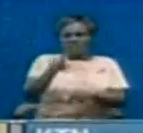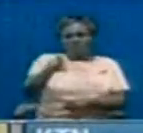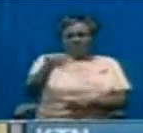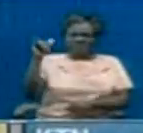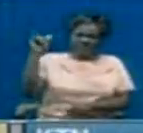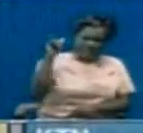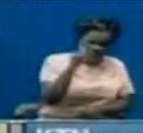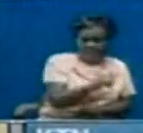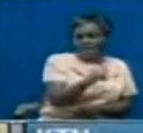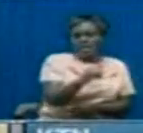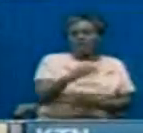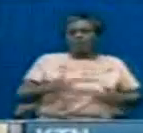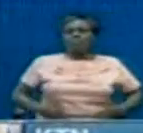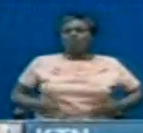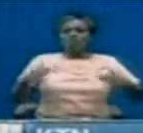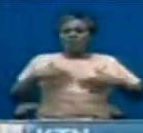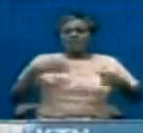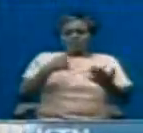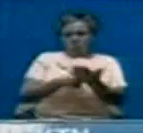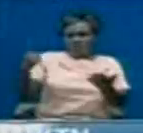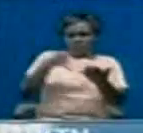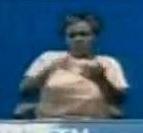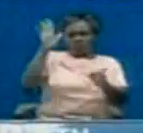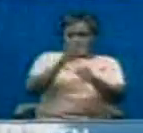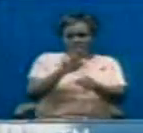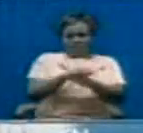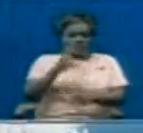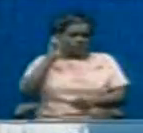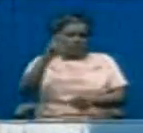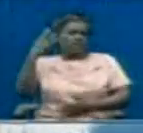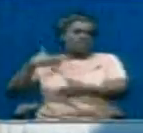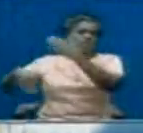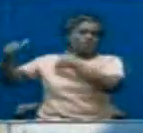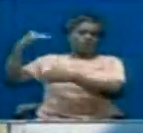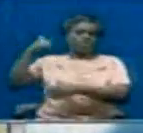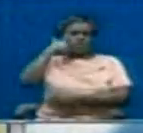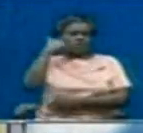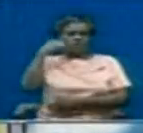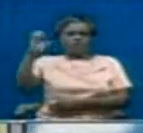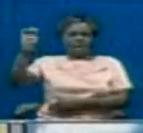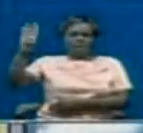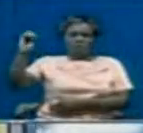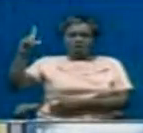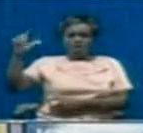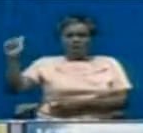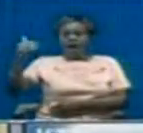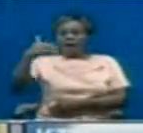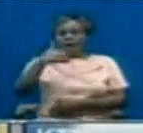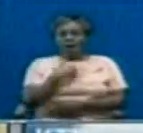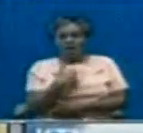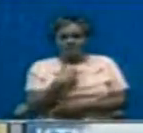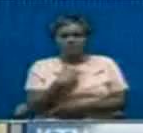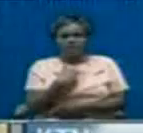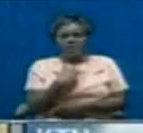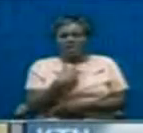remain in the body for several weeks, even after you continue to heal. Let's look at the history of Ebola in Kenya. There have actually been